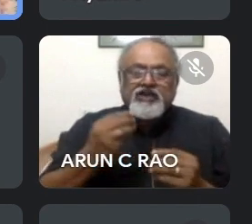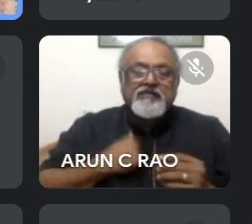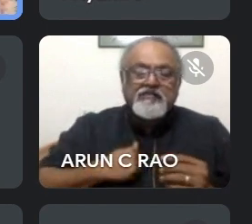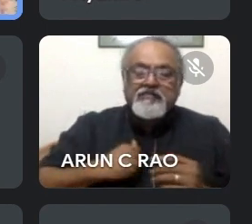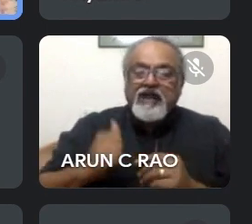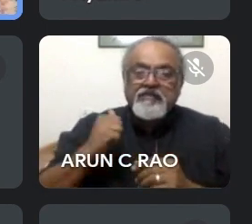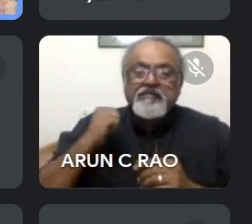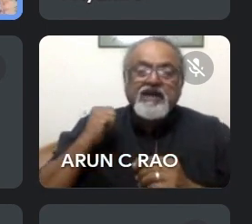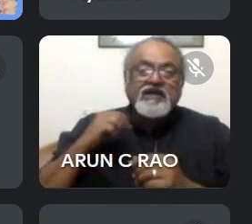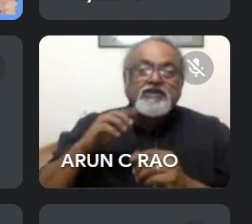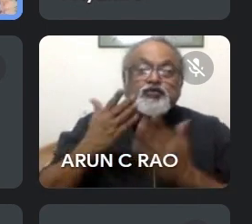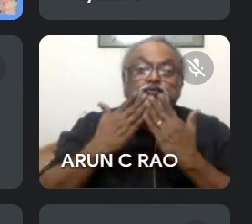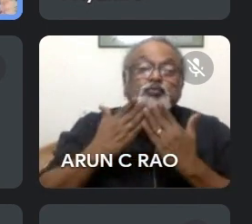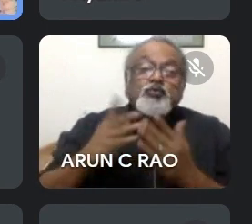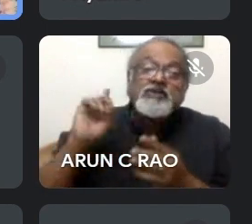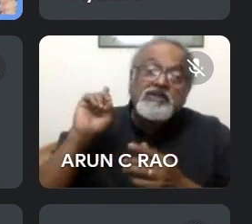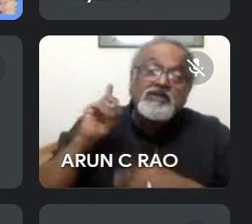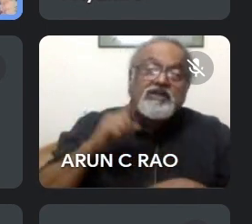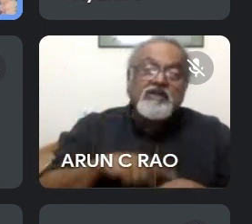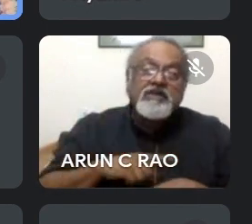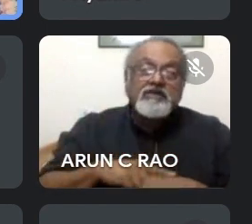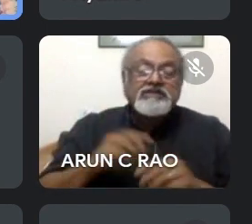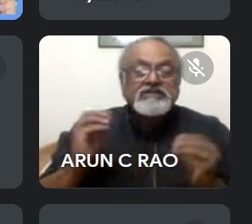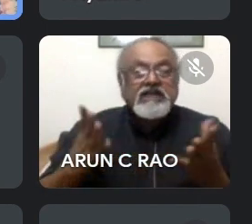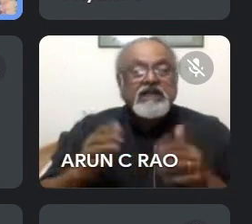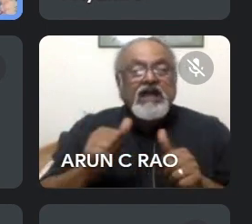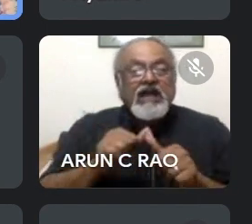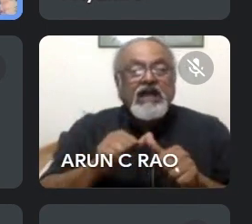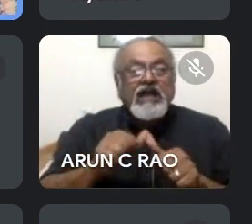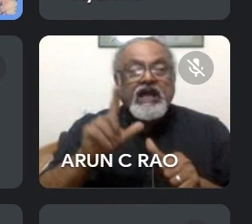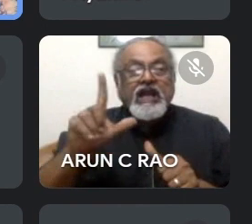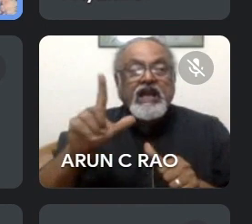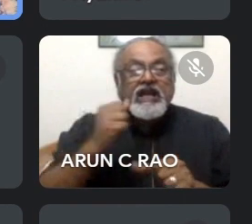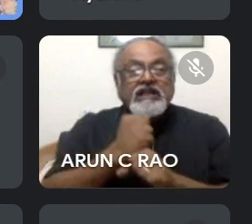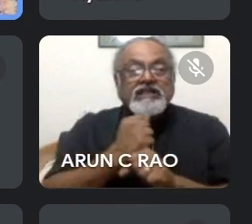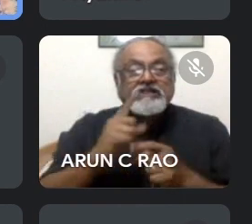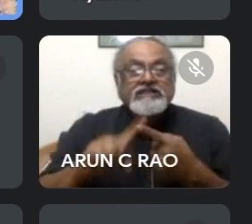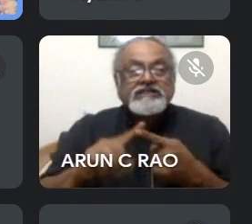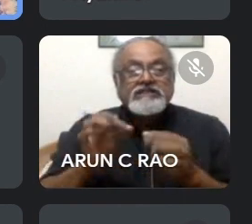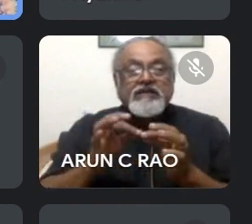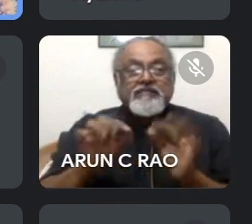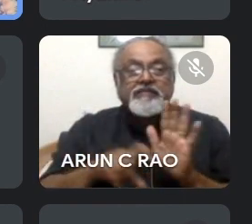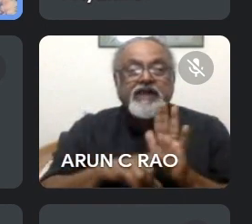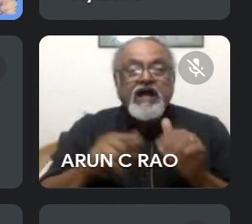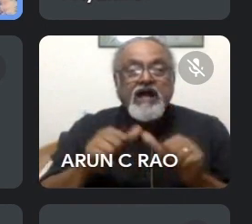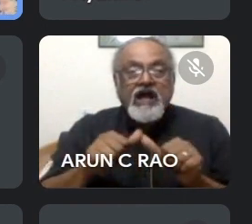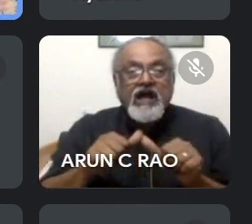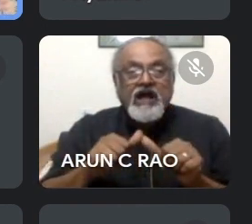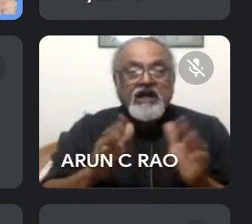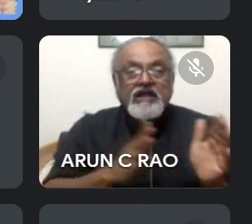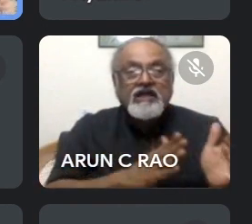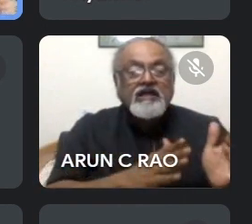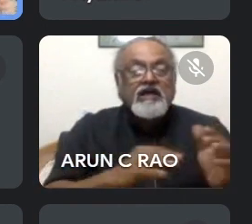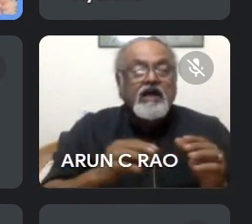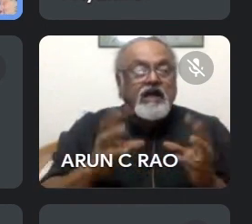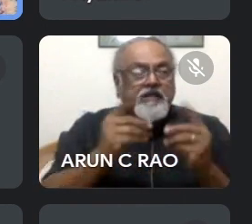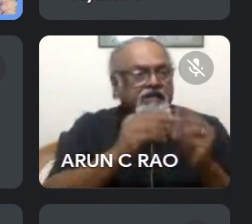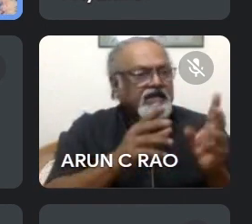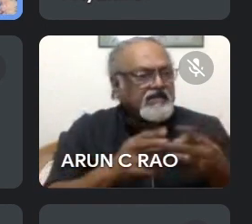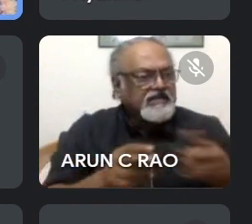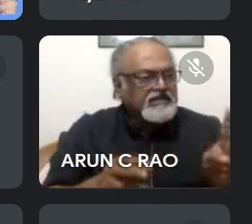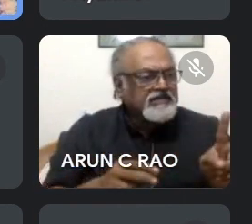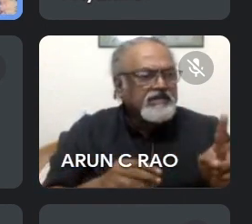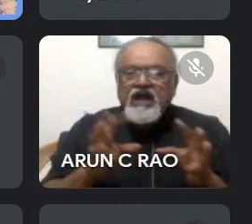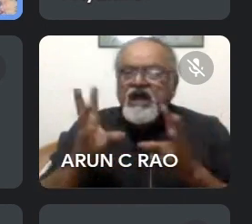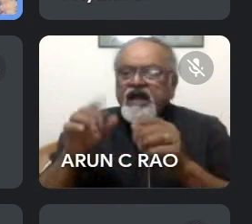my school days, when they introduced algebra to me, like, it was like a two different concepts. Like, alphabets were different and numbers were different.